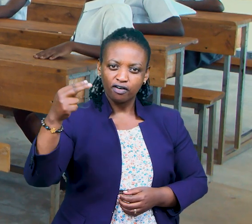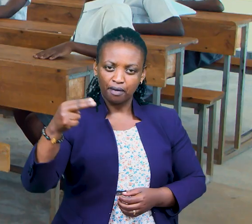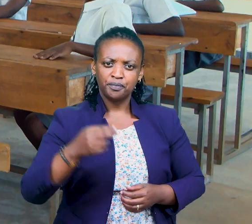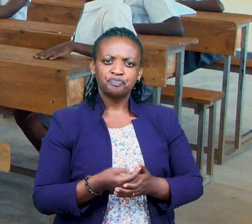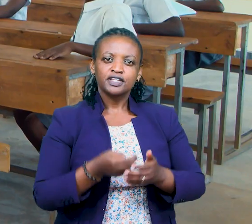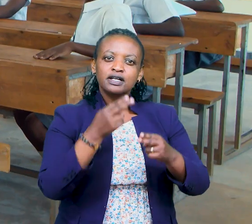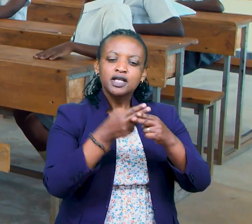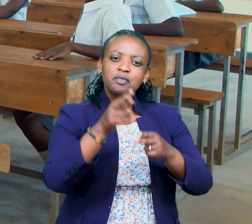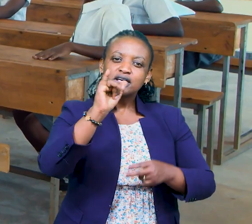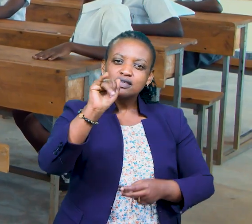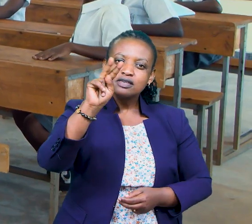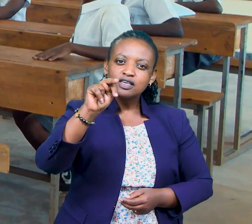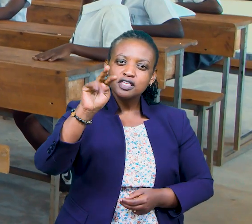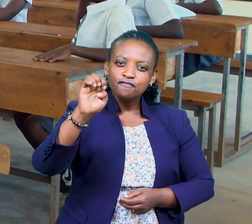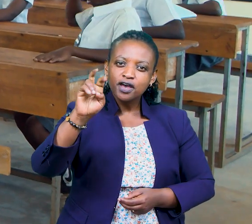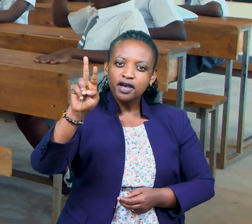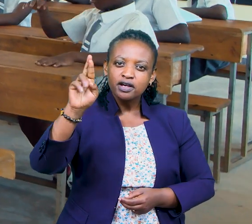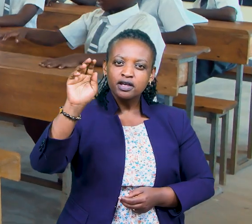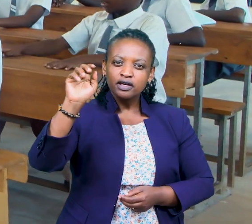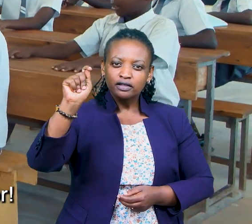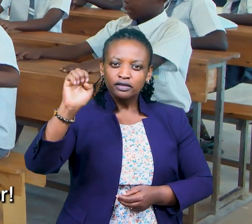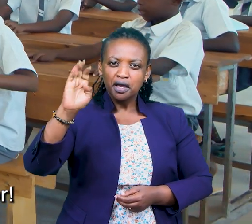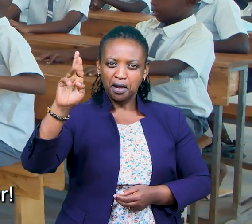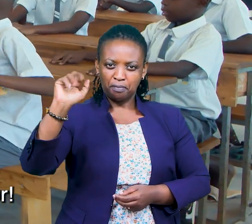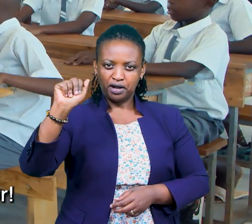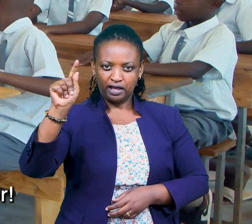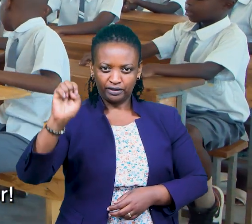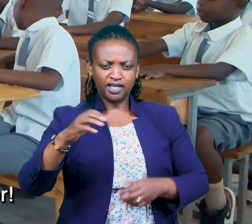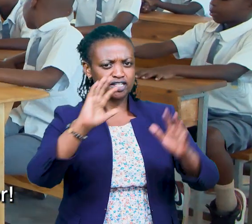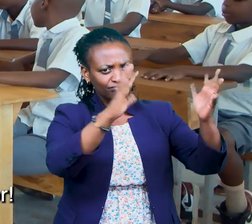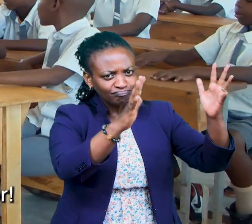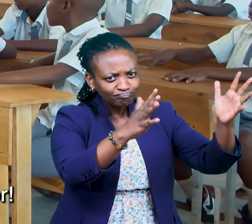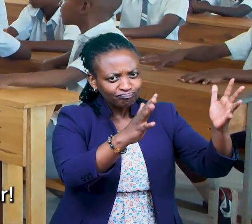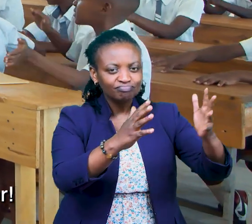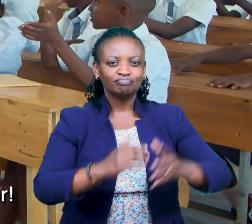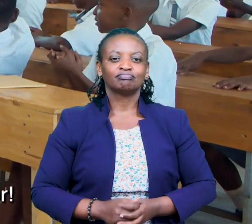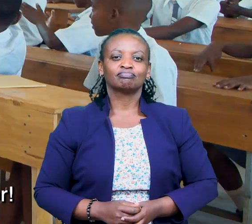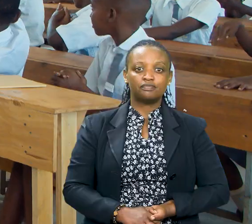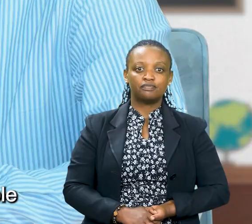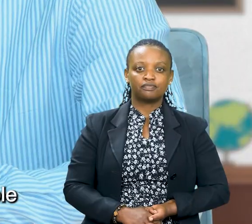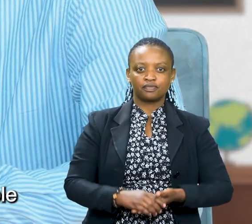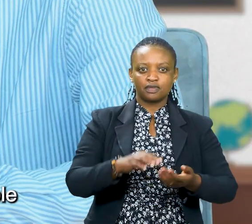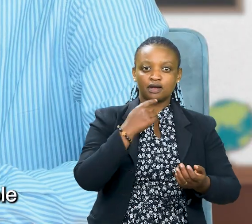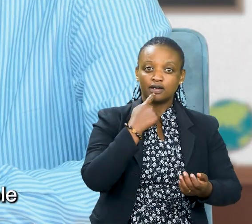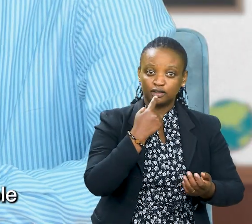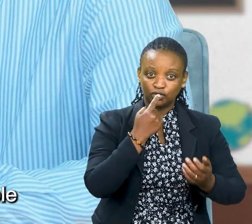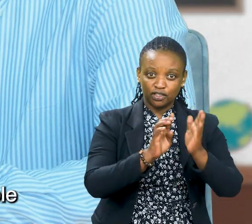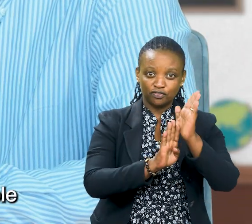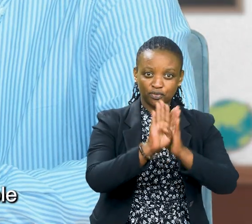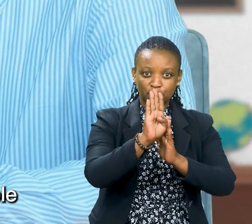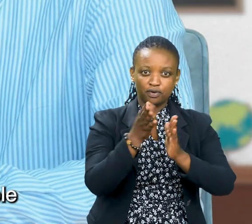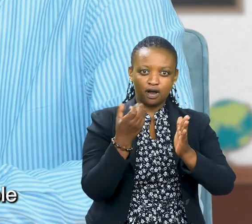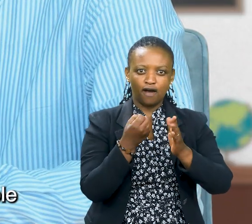Vertebrates. That they are called invertebrates. Thank you so much. Clap hands for her. In lesson